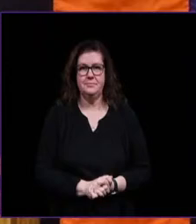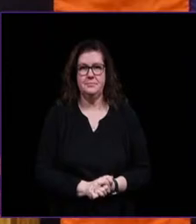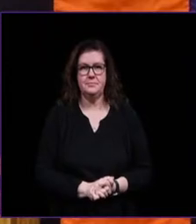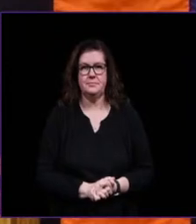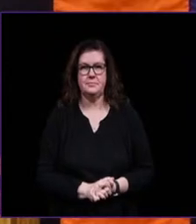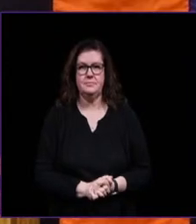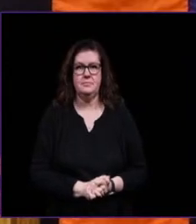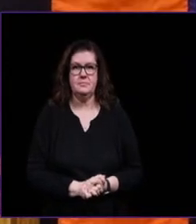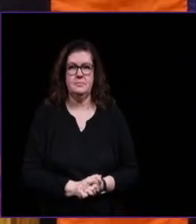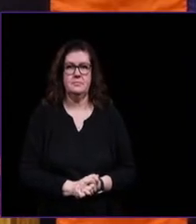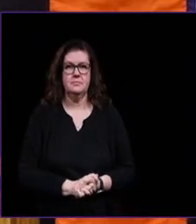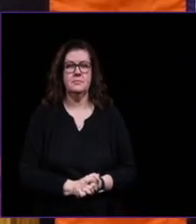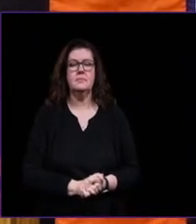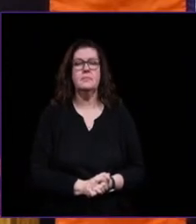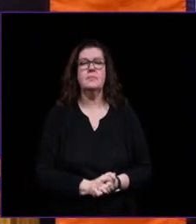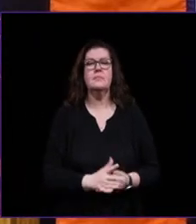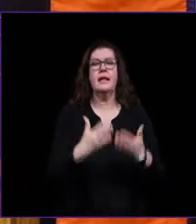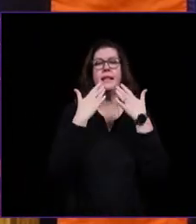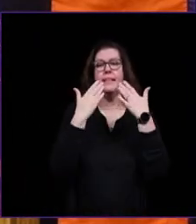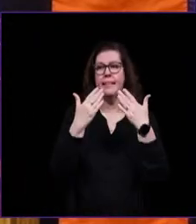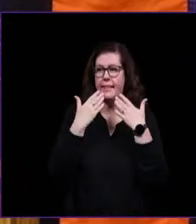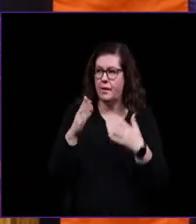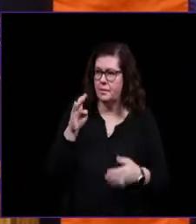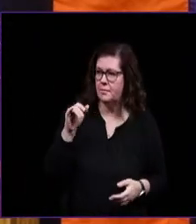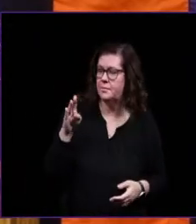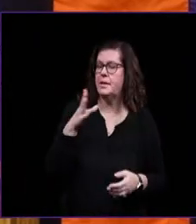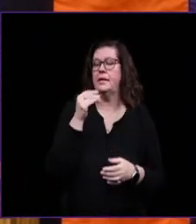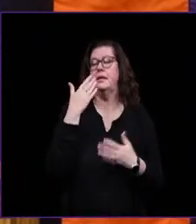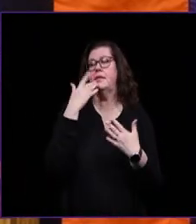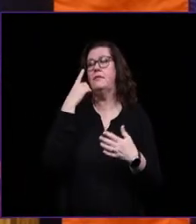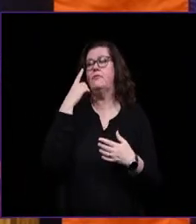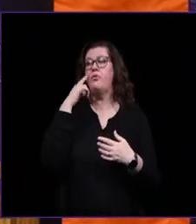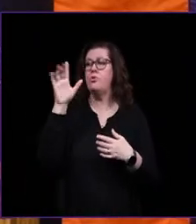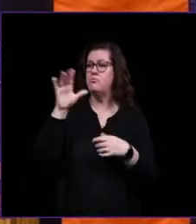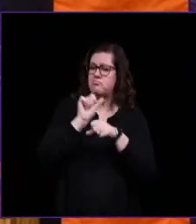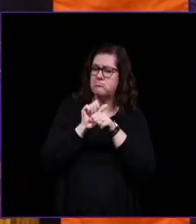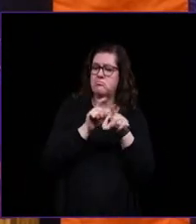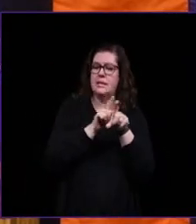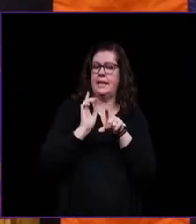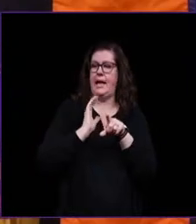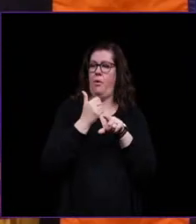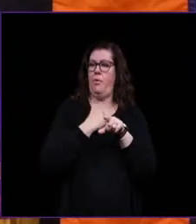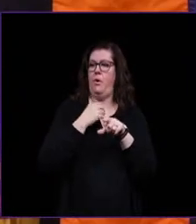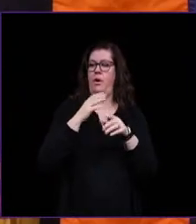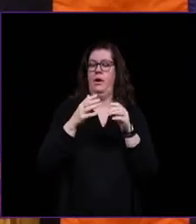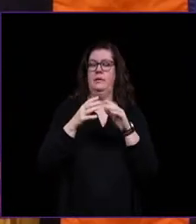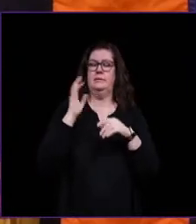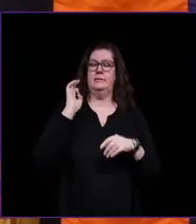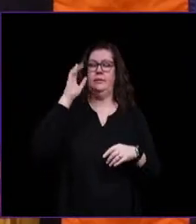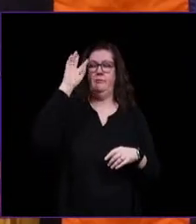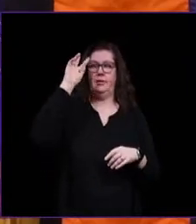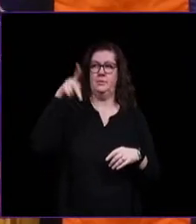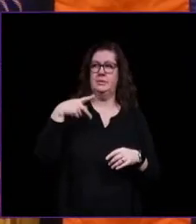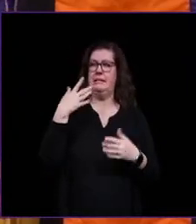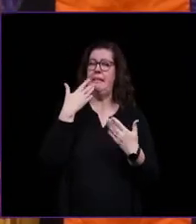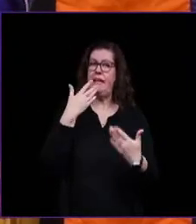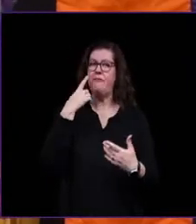Thank you, Dr. Jones, and thank you for the great job you are doing as our executive vice president and provost. Would you please help me thank him for his